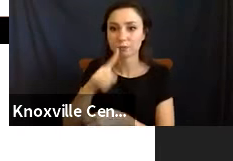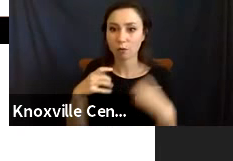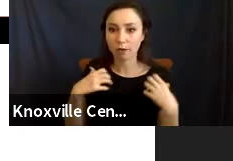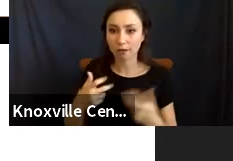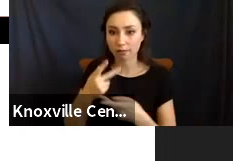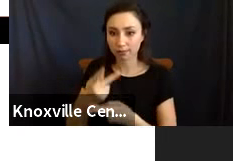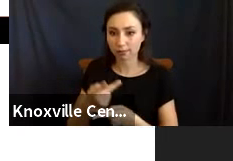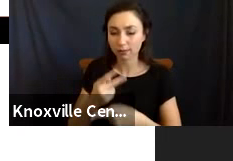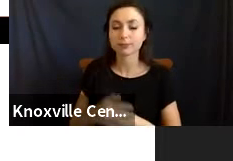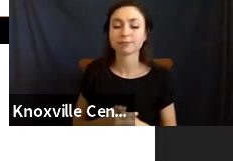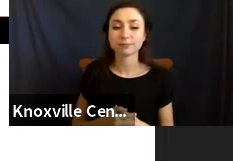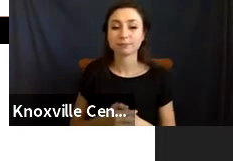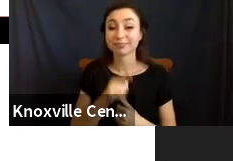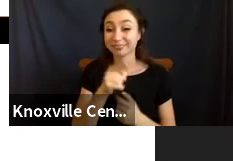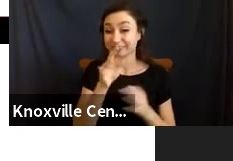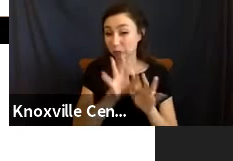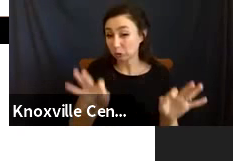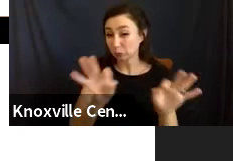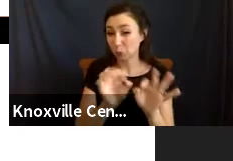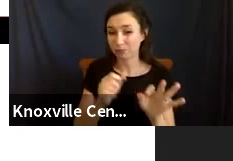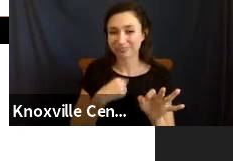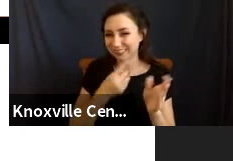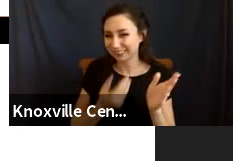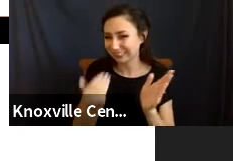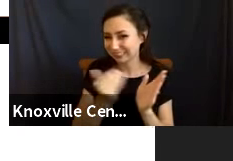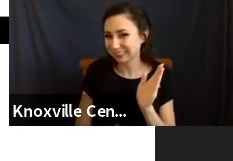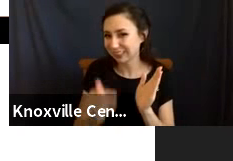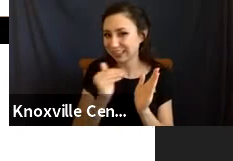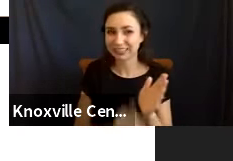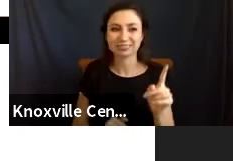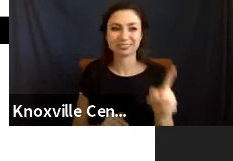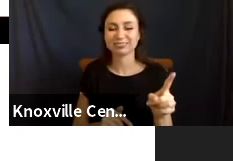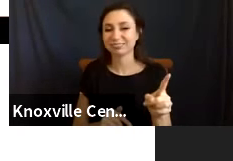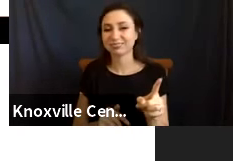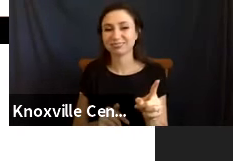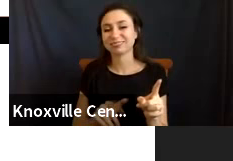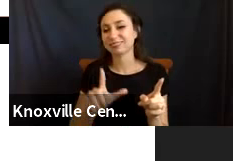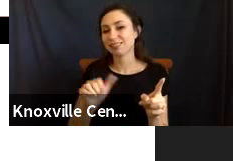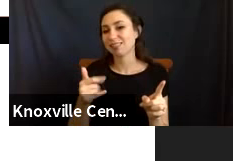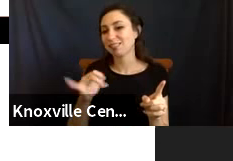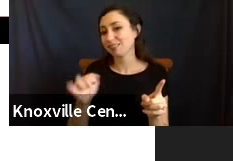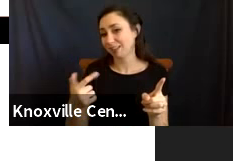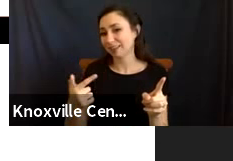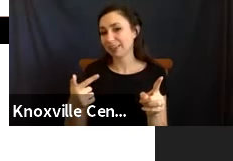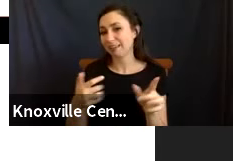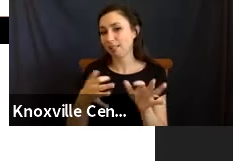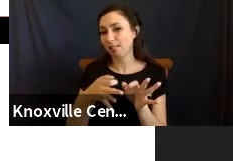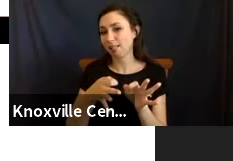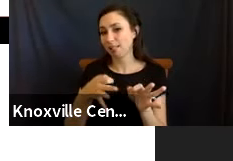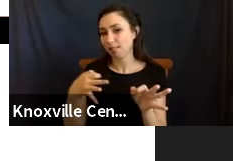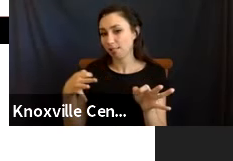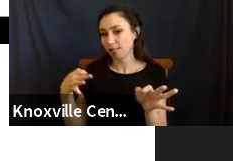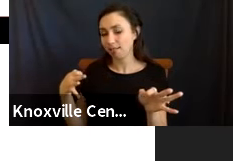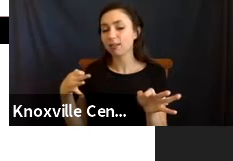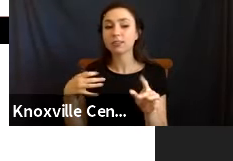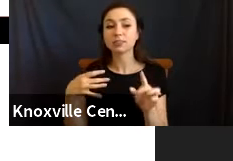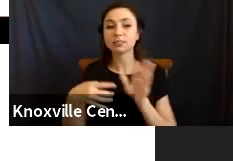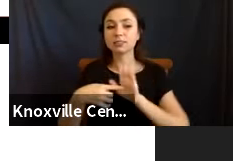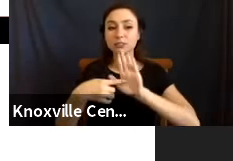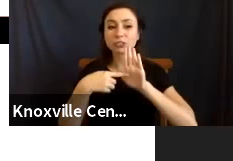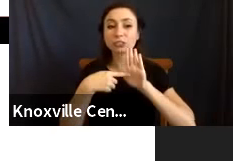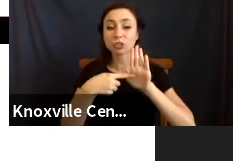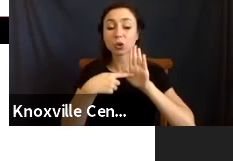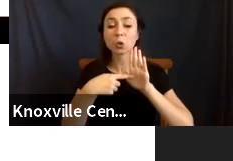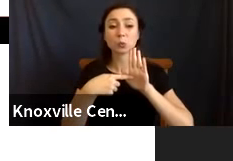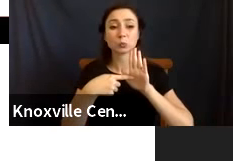over, is this is about, this is a huge lagging indicator. It's a signifier that the situation